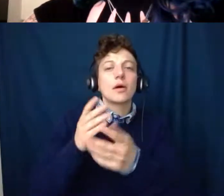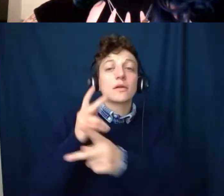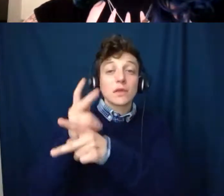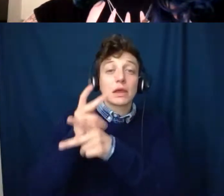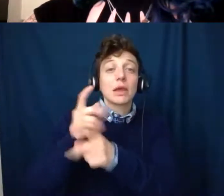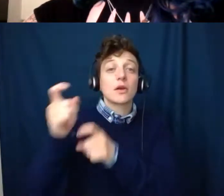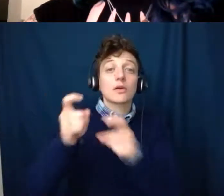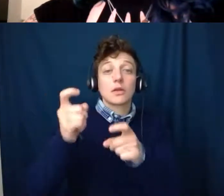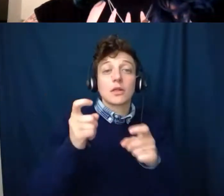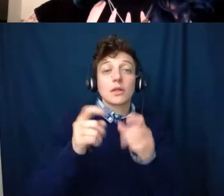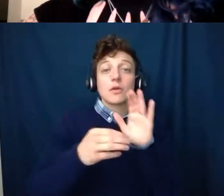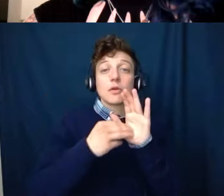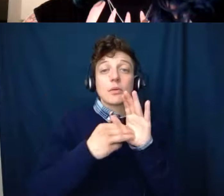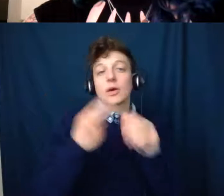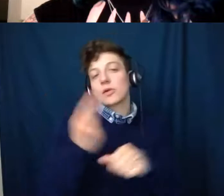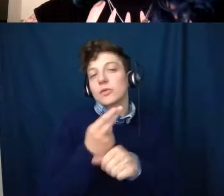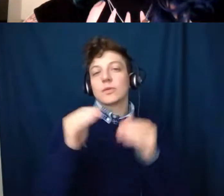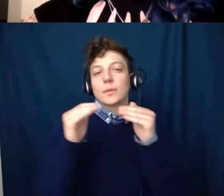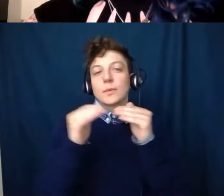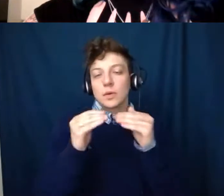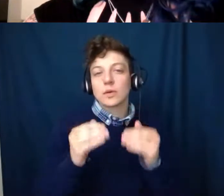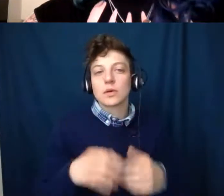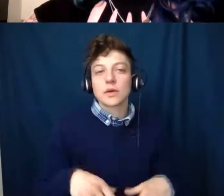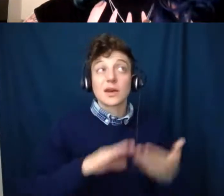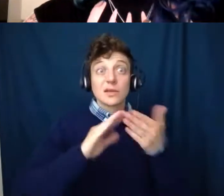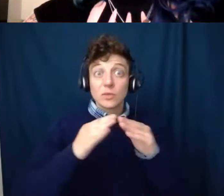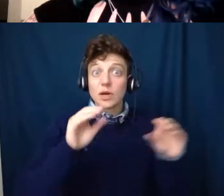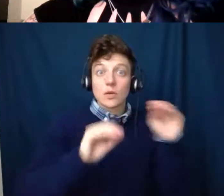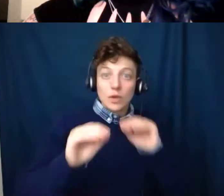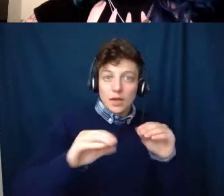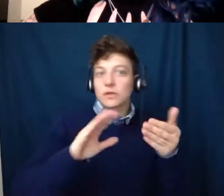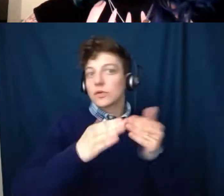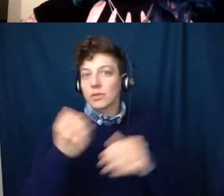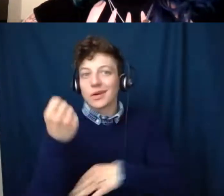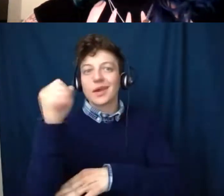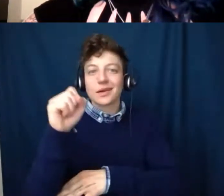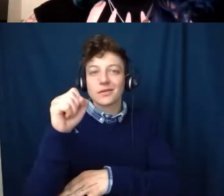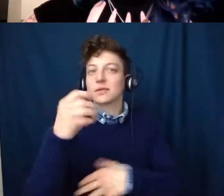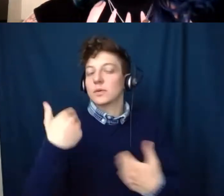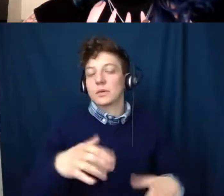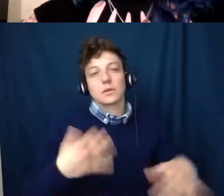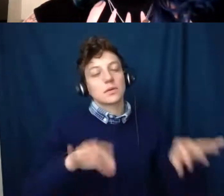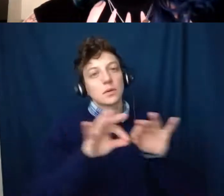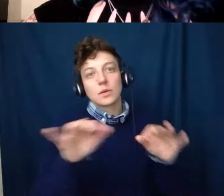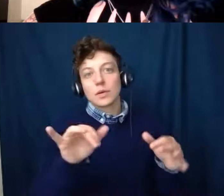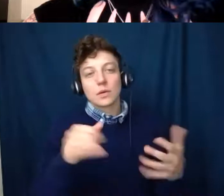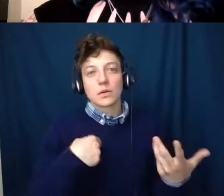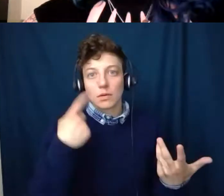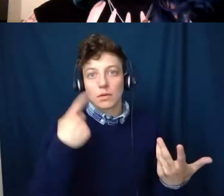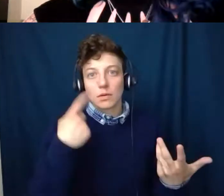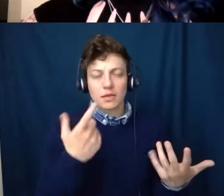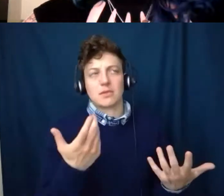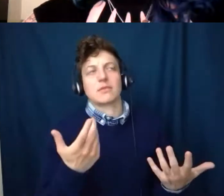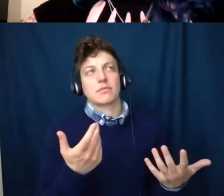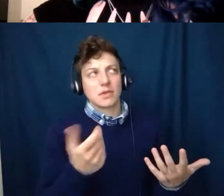also just community organizing and community activism is really important too, and often undervalued and under